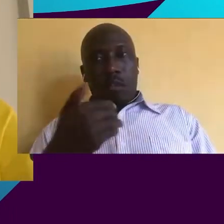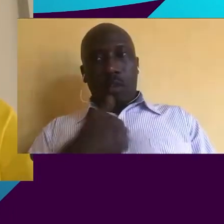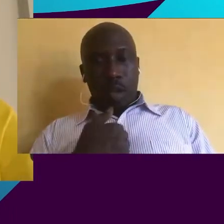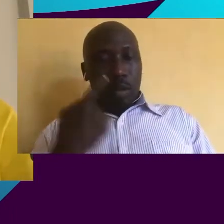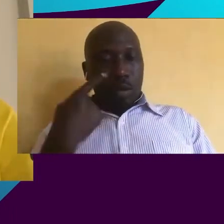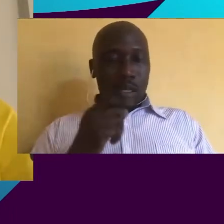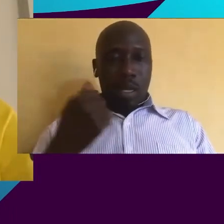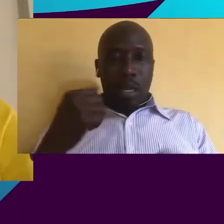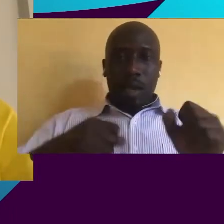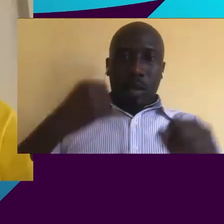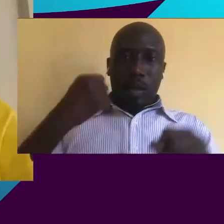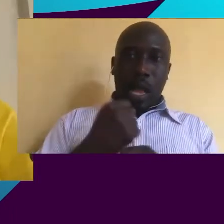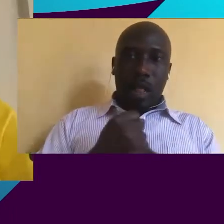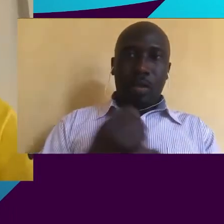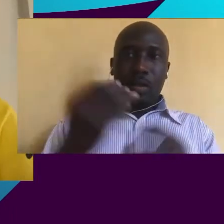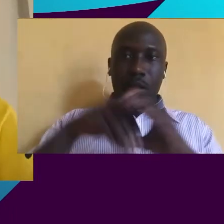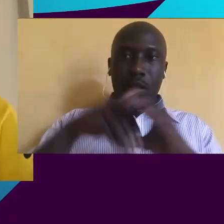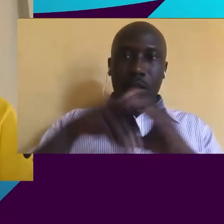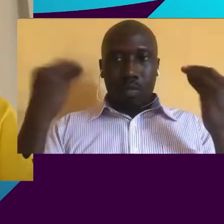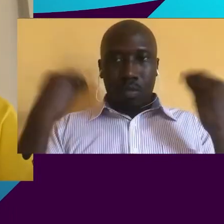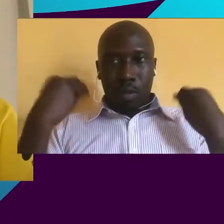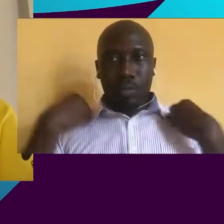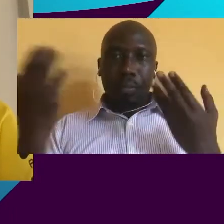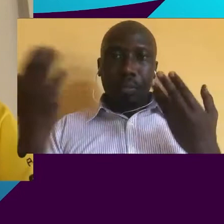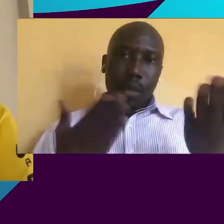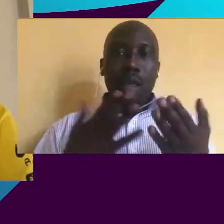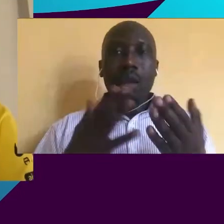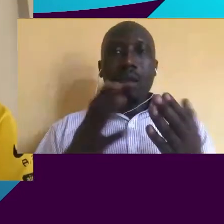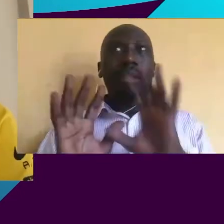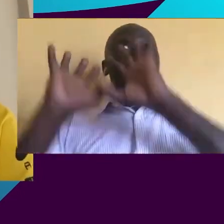sport, maybe netball for a few of them.